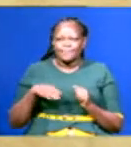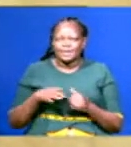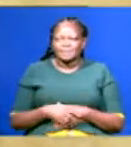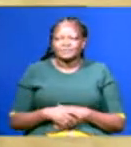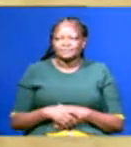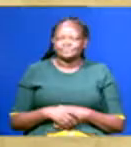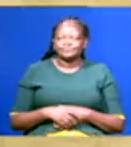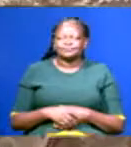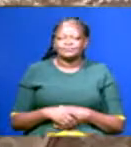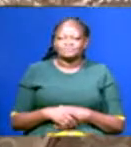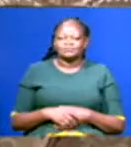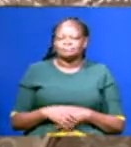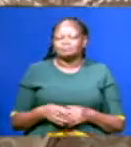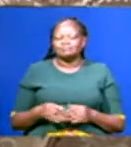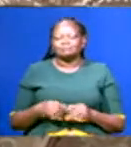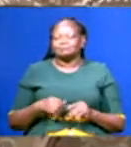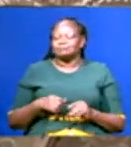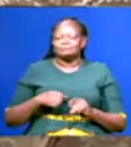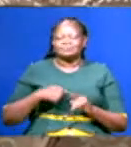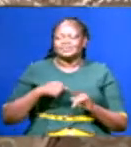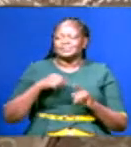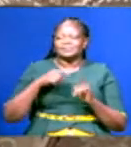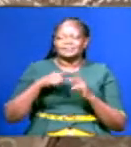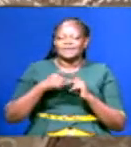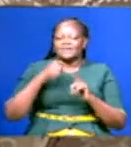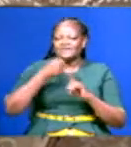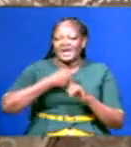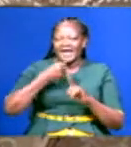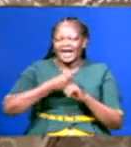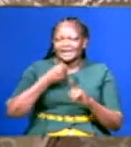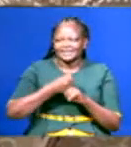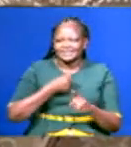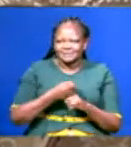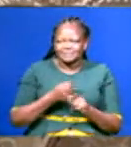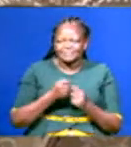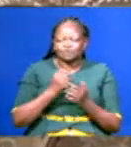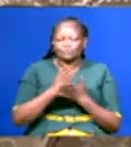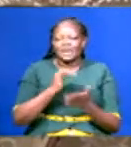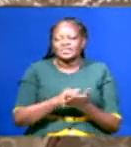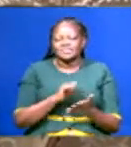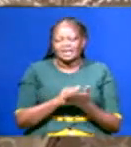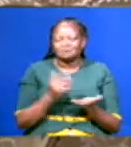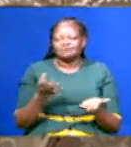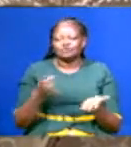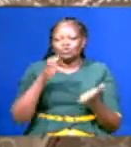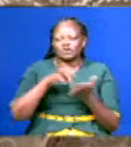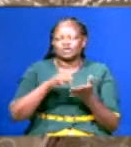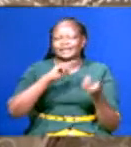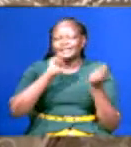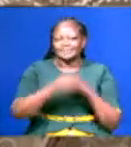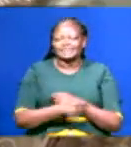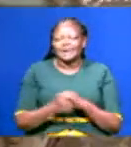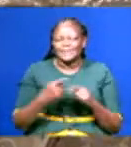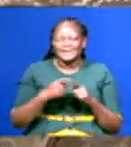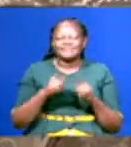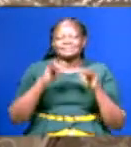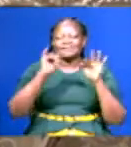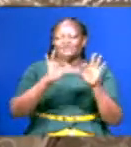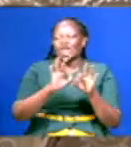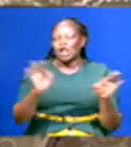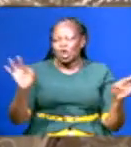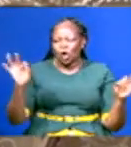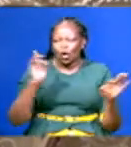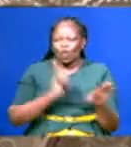Wanawake in agitation, they started actually, you know, trying at least to see whether those terms could be changed. But it took a long